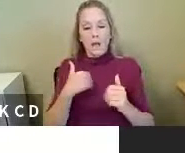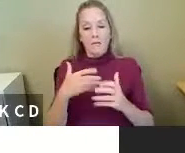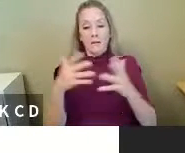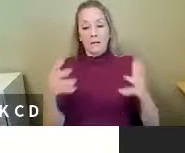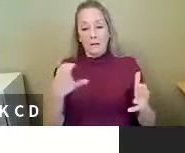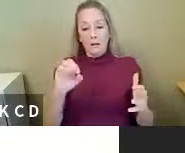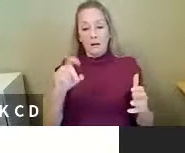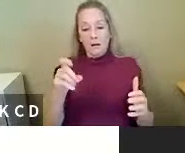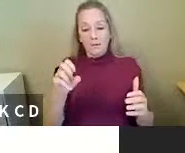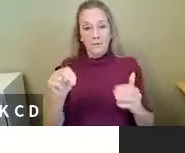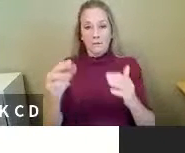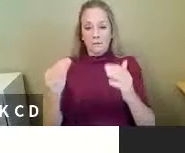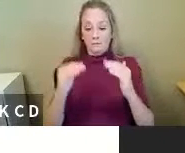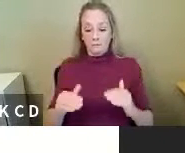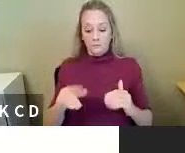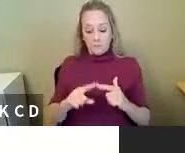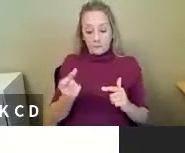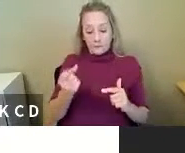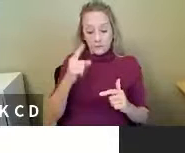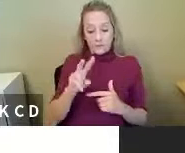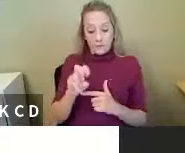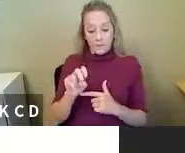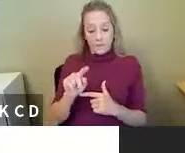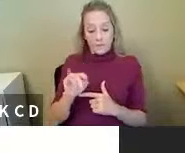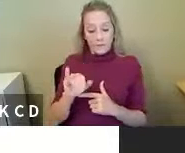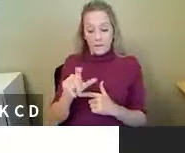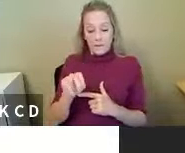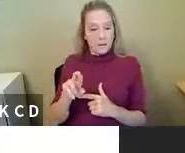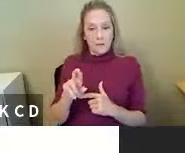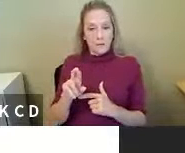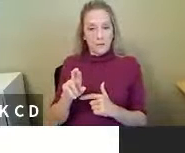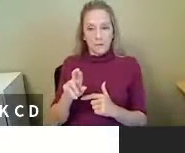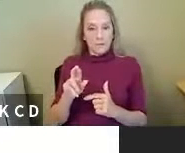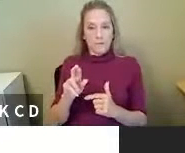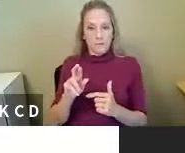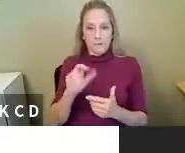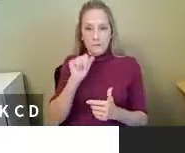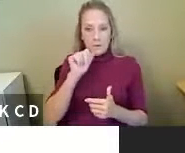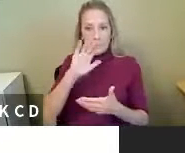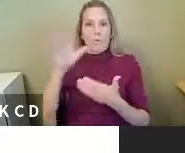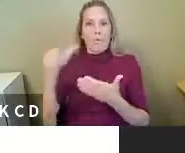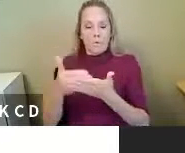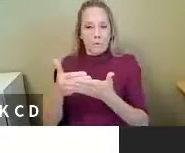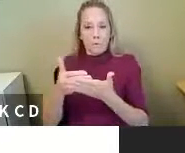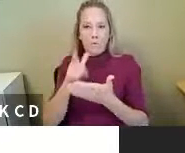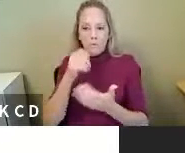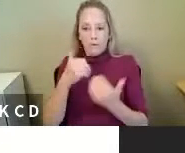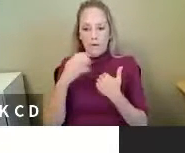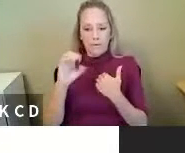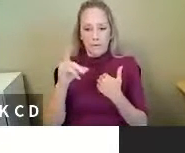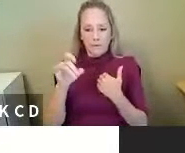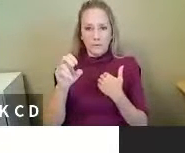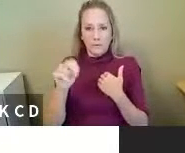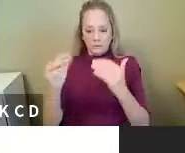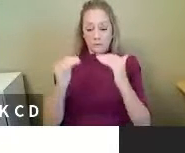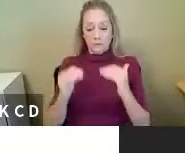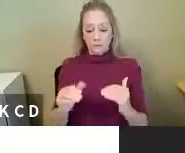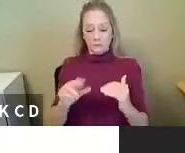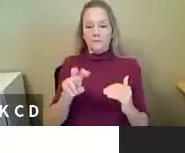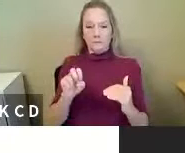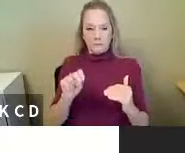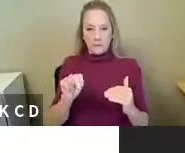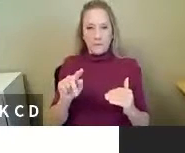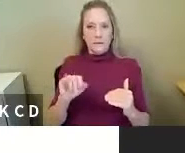needing to be on a ventilator. And so there are a few points to make here as we just try to understand kind of what's